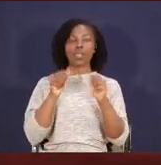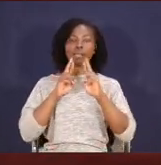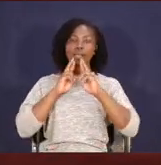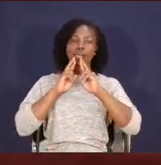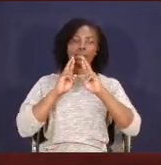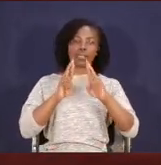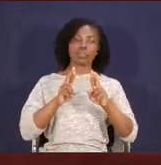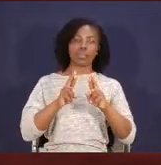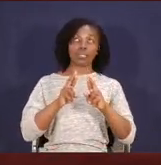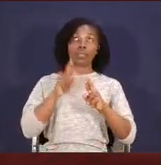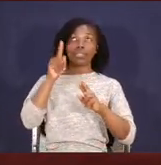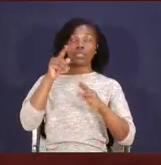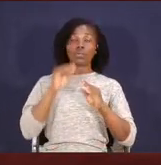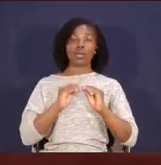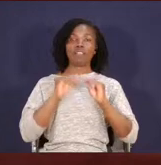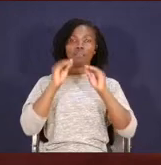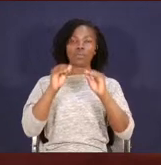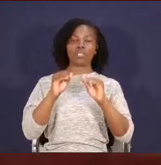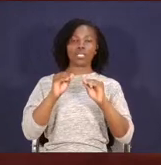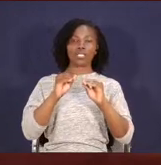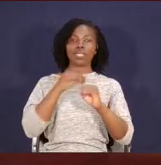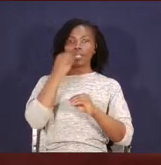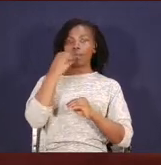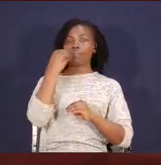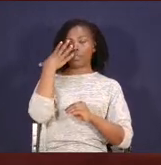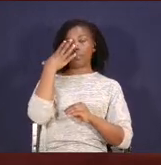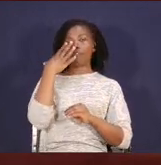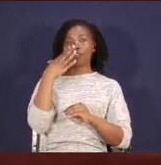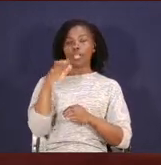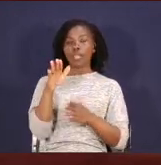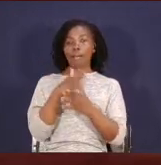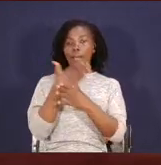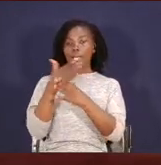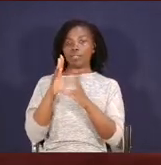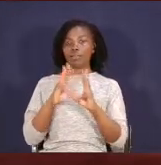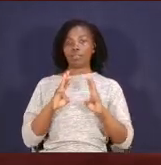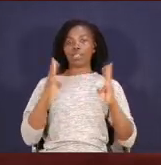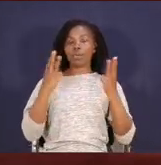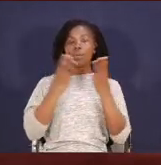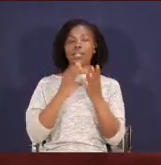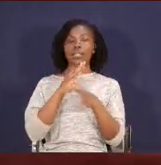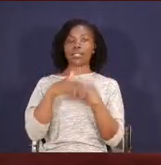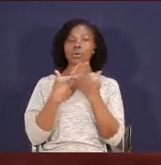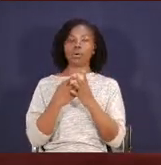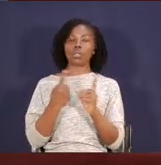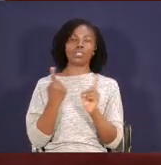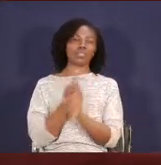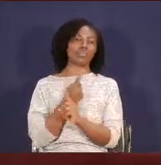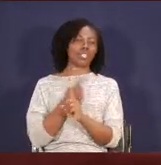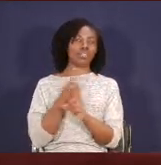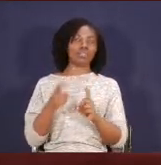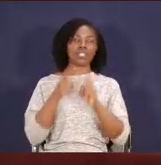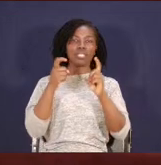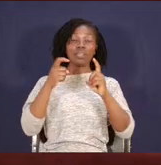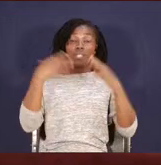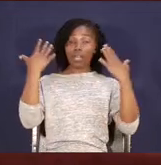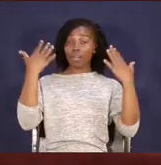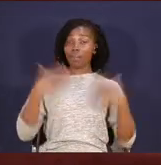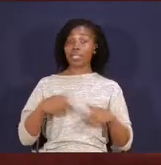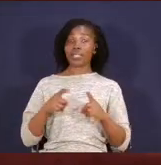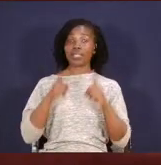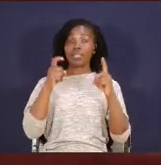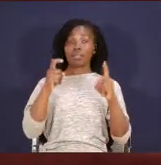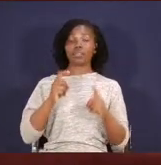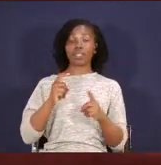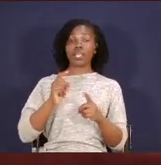You have put us in a very beautiful part of the world. And God, you've given us all kinds of gifts, amazing gifts. And Lord, you want us